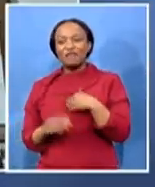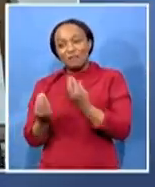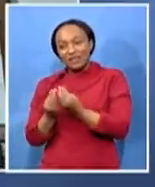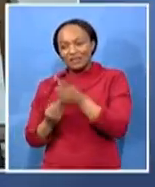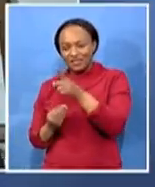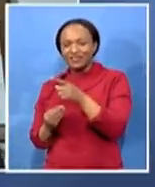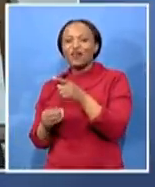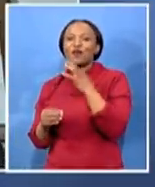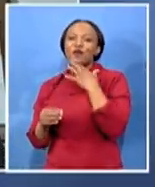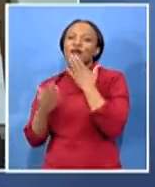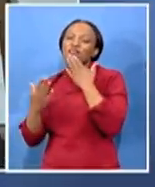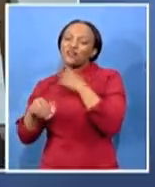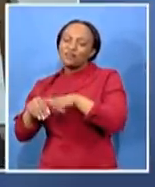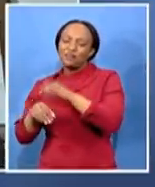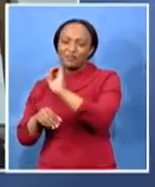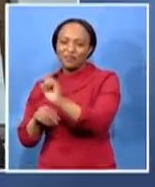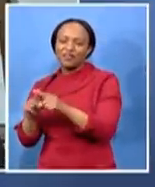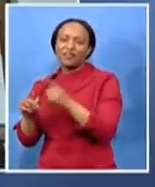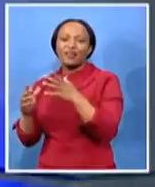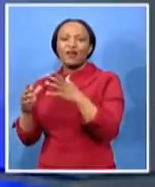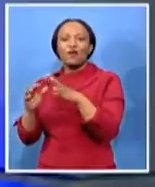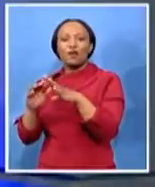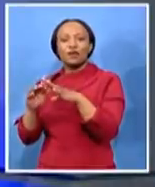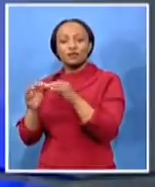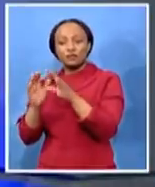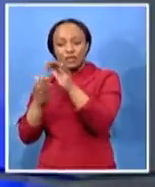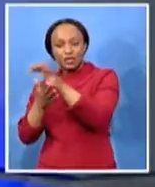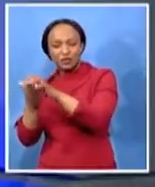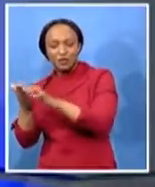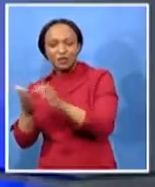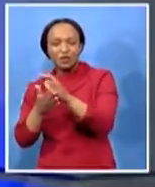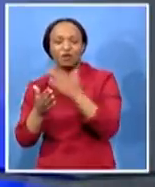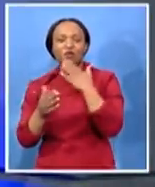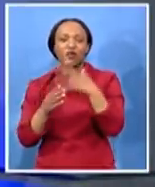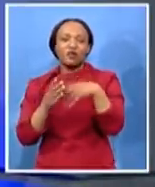Developing stories, the outcome of the ANC NEC and the development of Action SA.